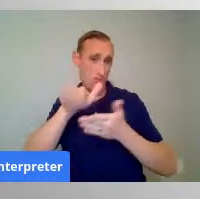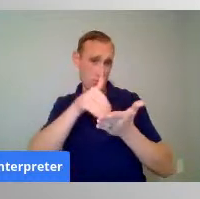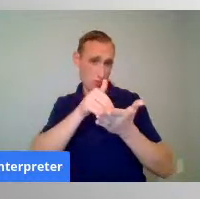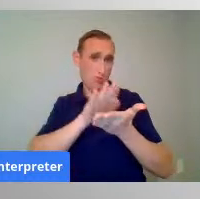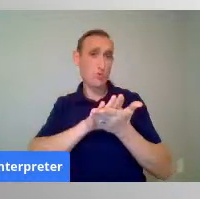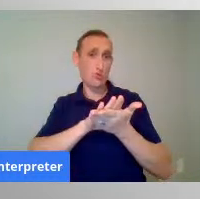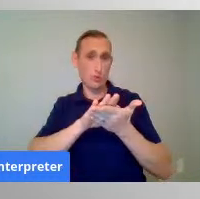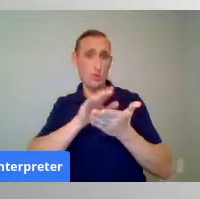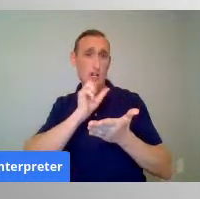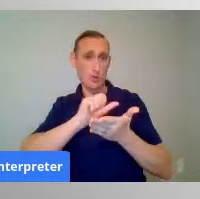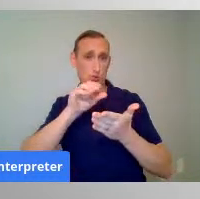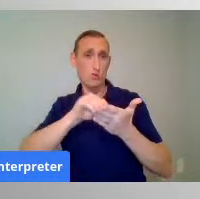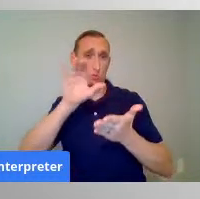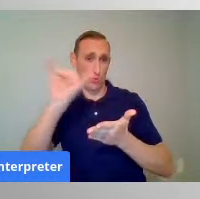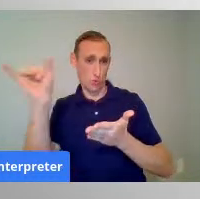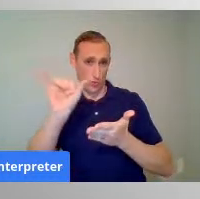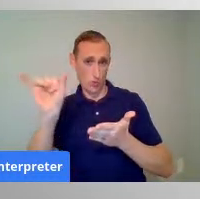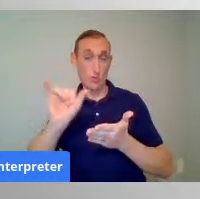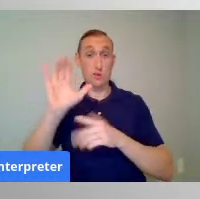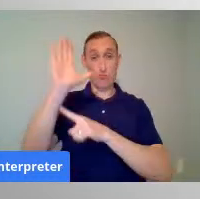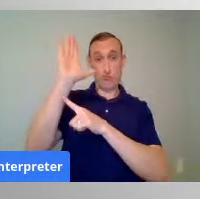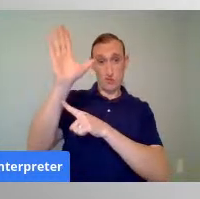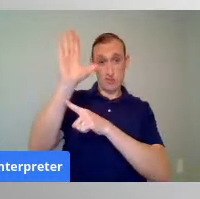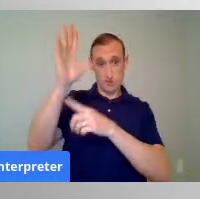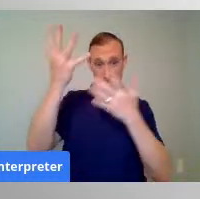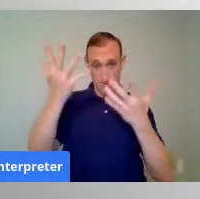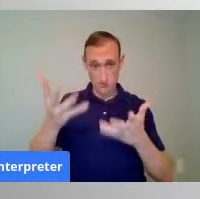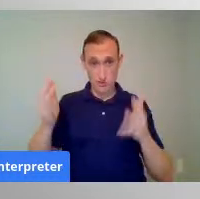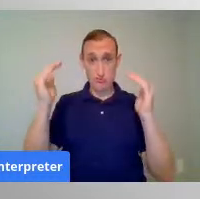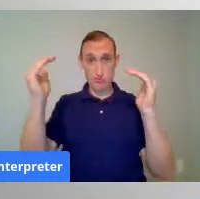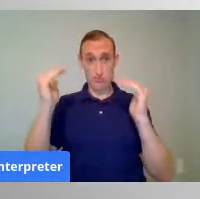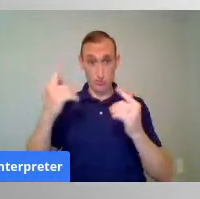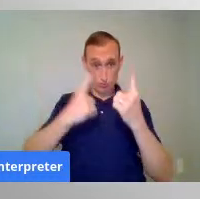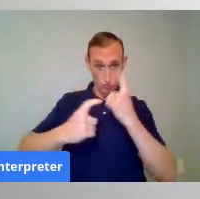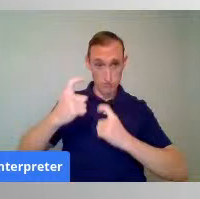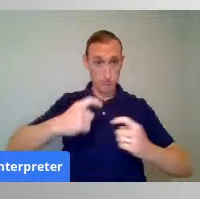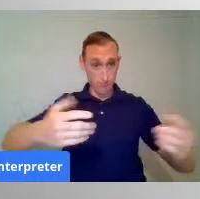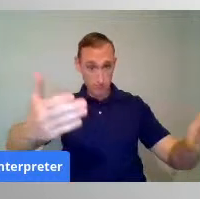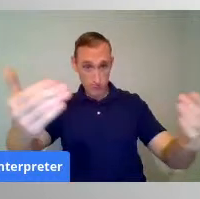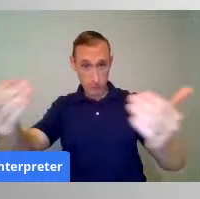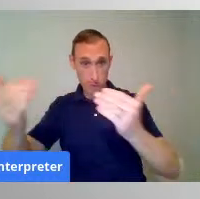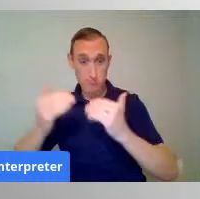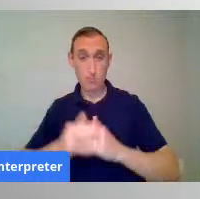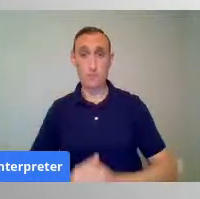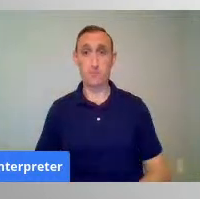And that is it for our presentation, and we are ready for questions.